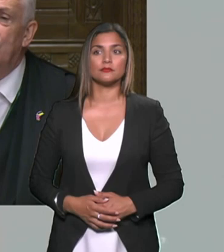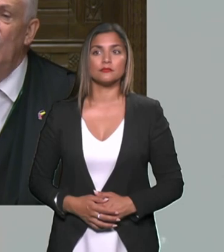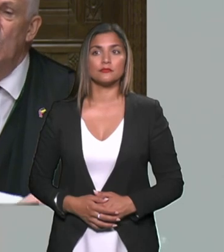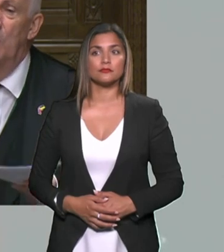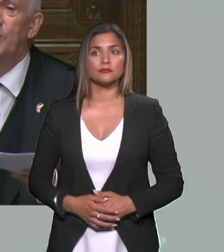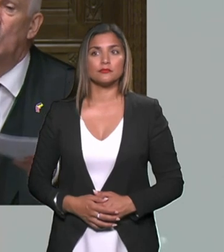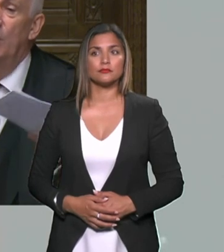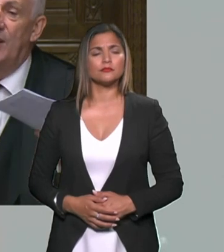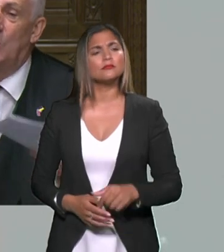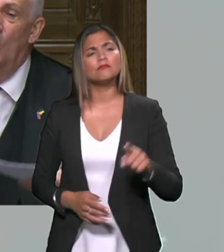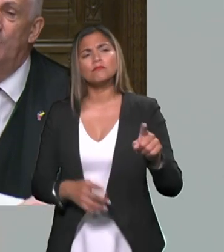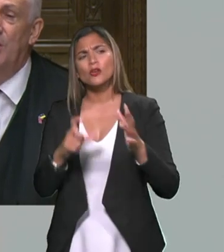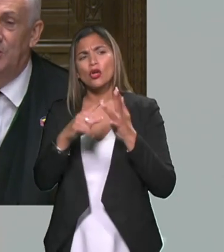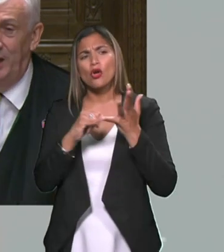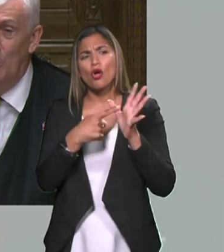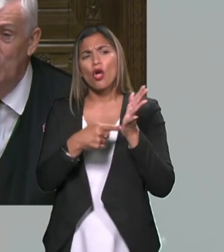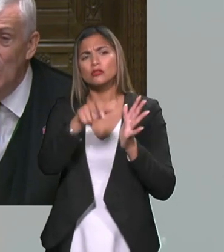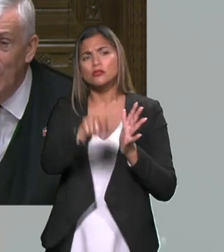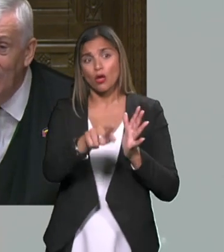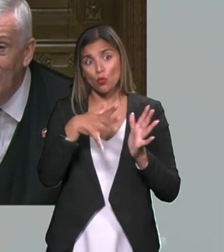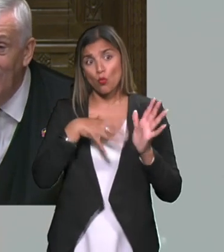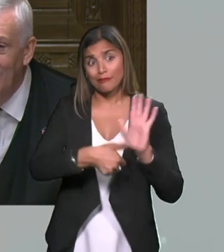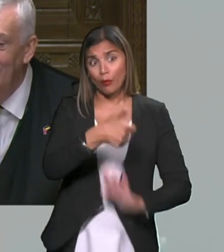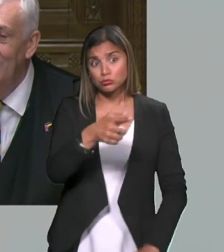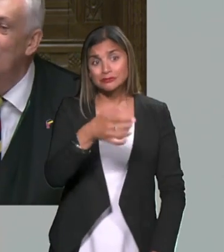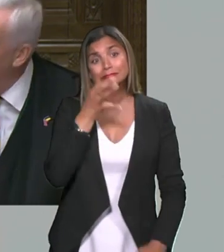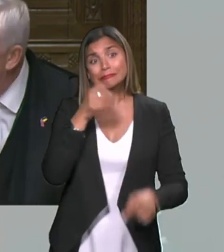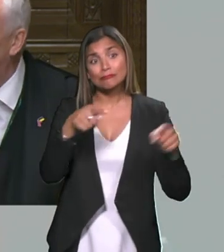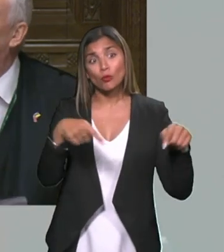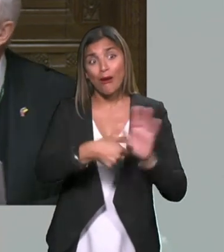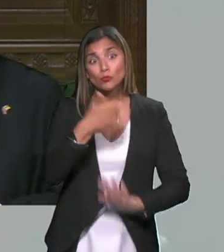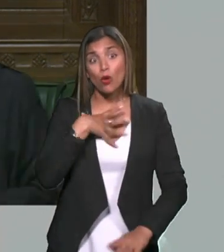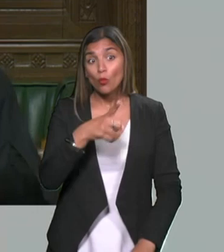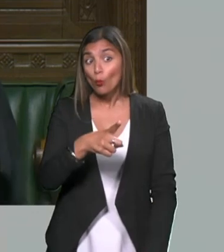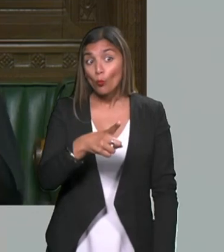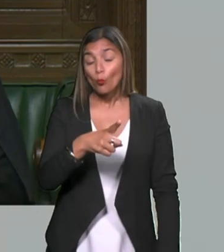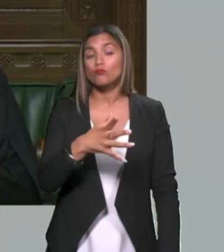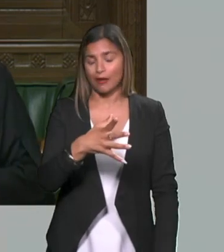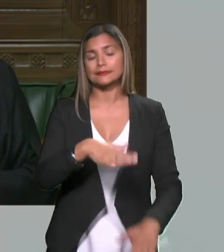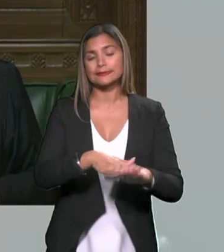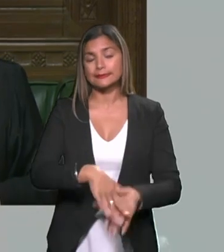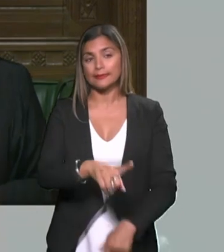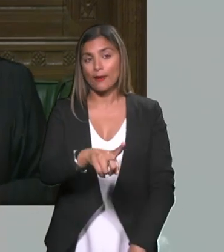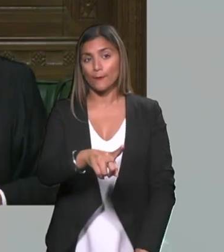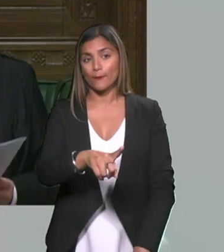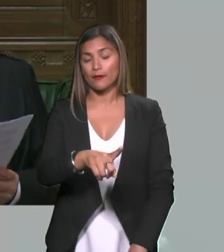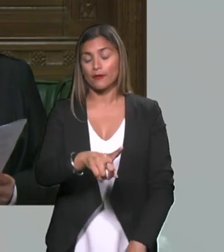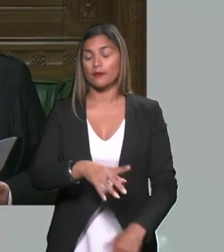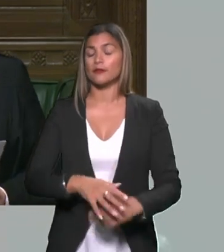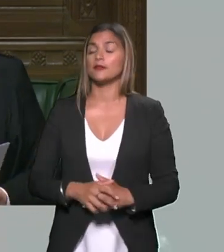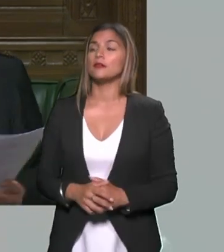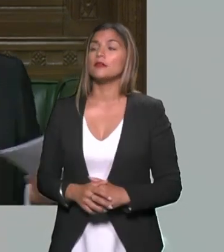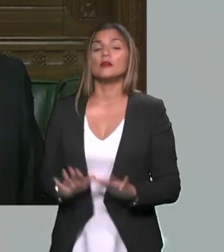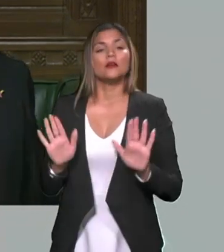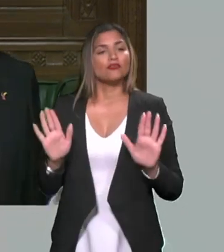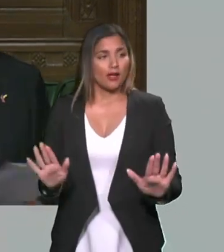Mr. Costa, you don't want to go and escort them to the tea room, do you? No, I suggest not. I think you're a good and better behaved than that.